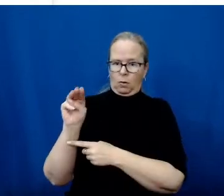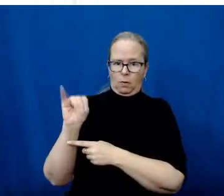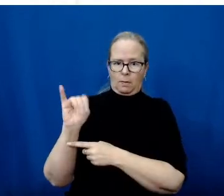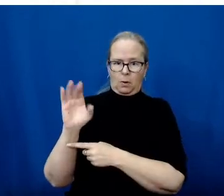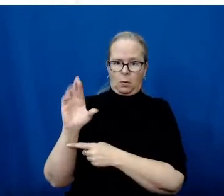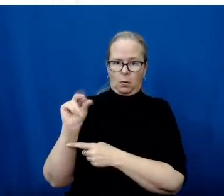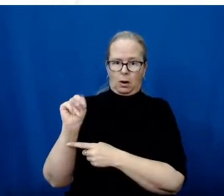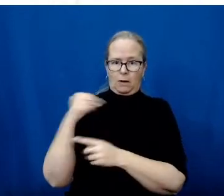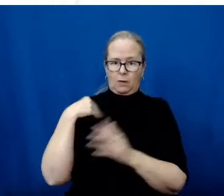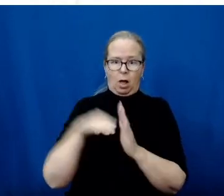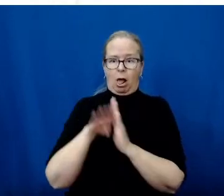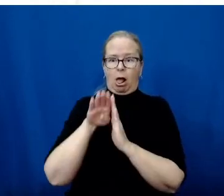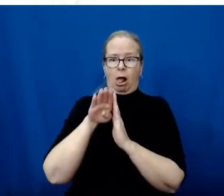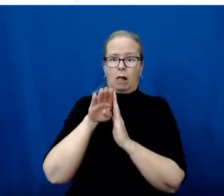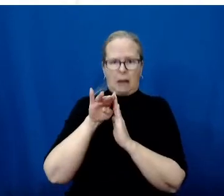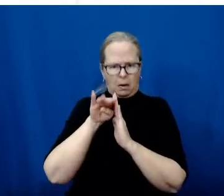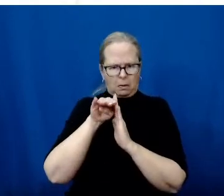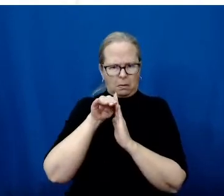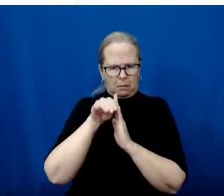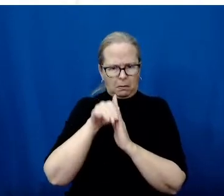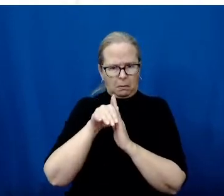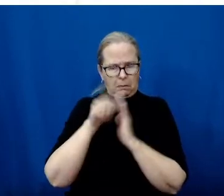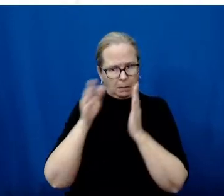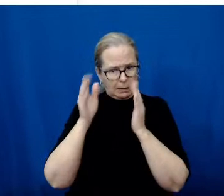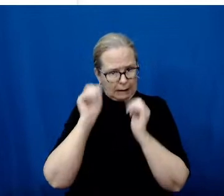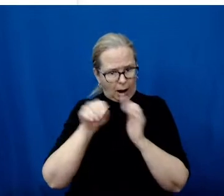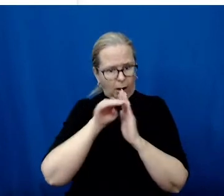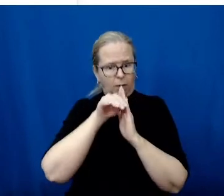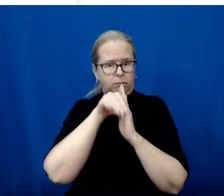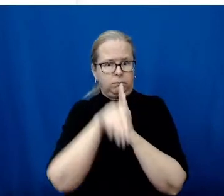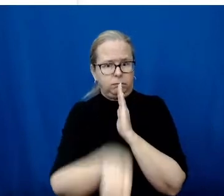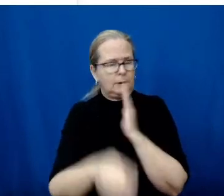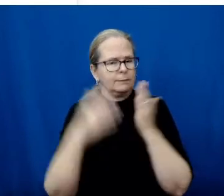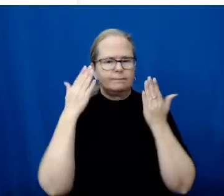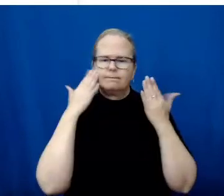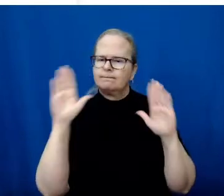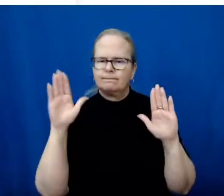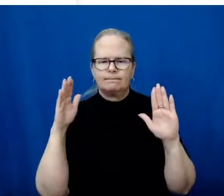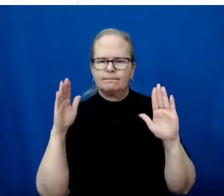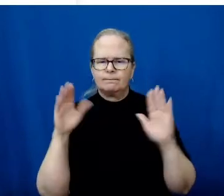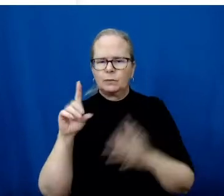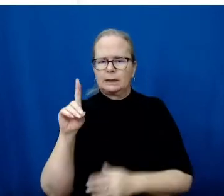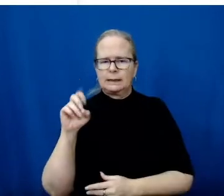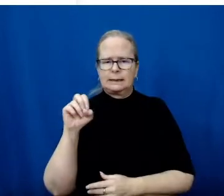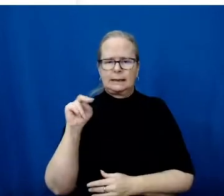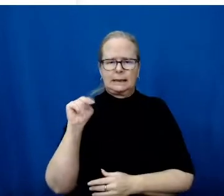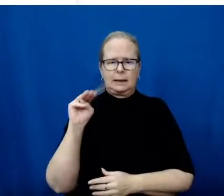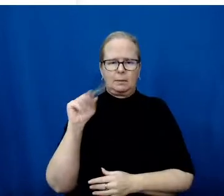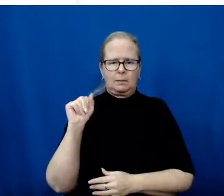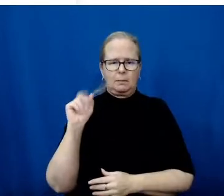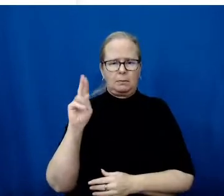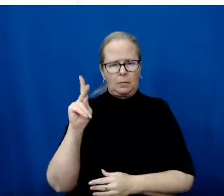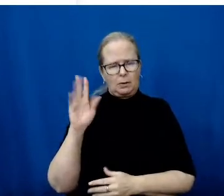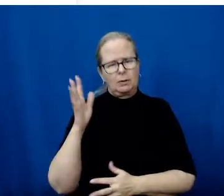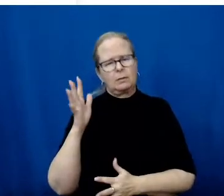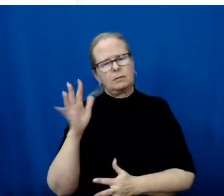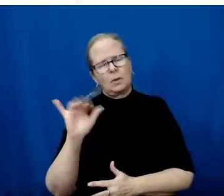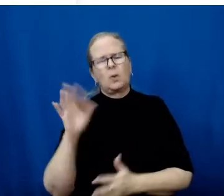South Africa peaked out its cases about 20. I'm going to guess it was about 23 days ago.